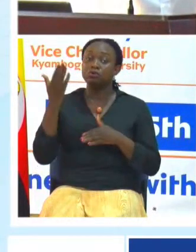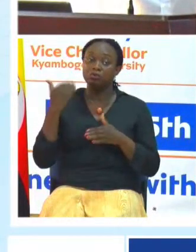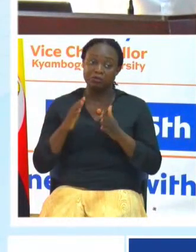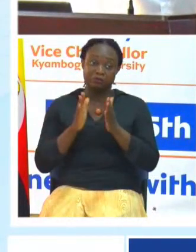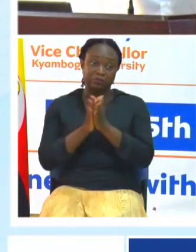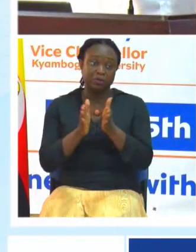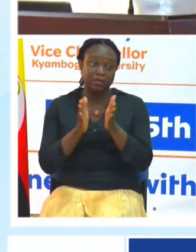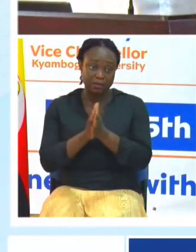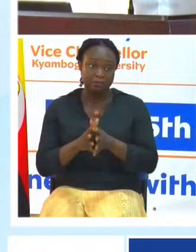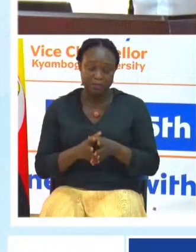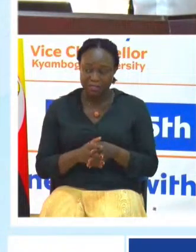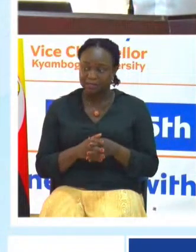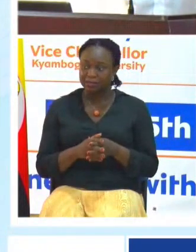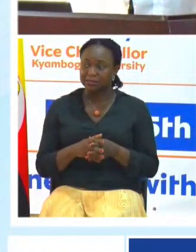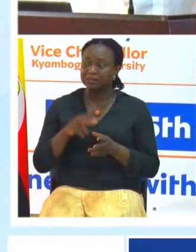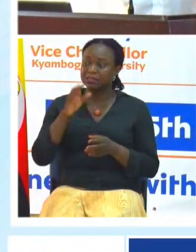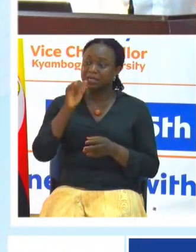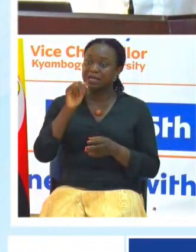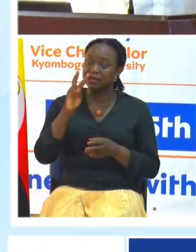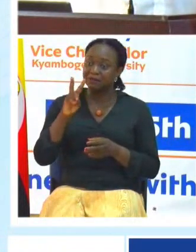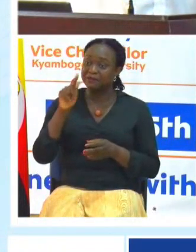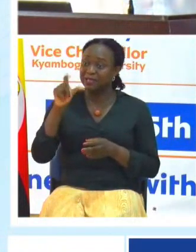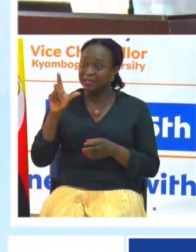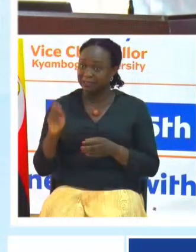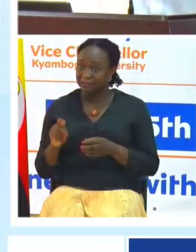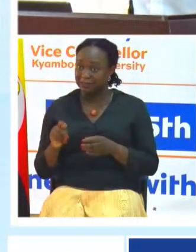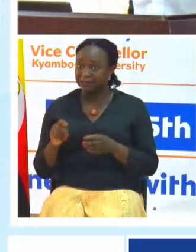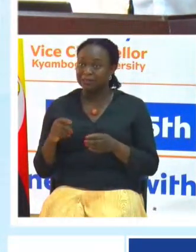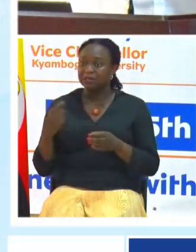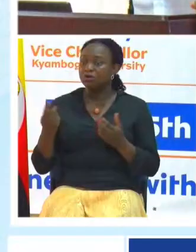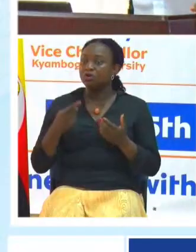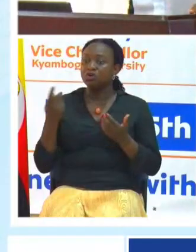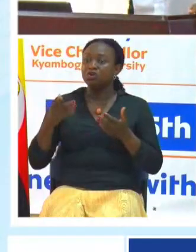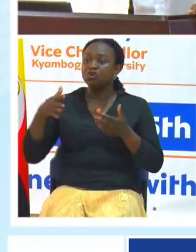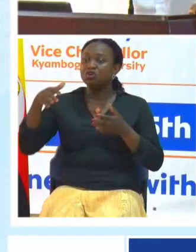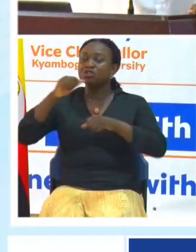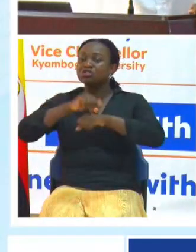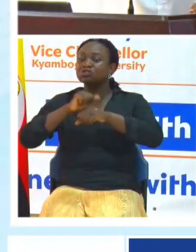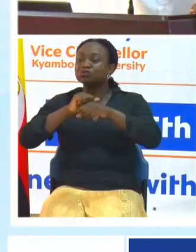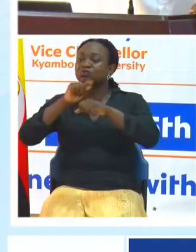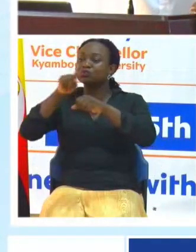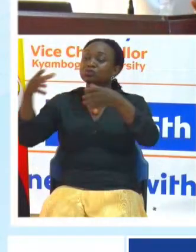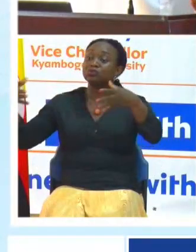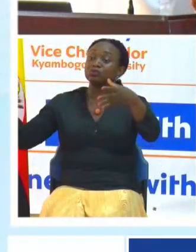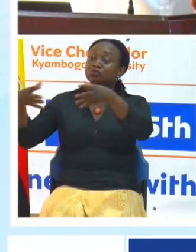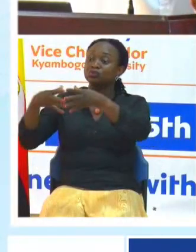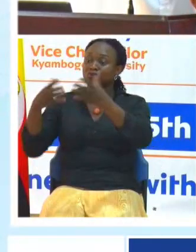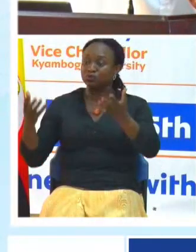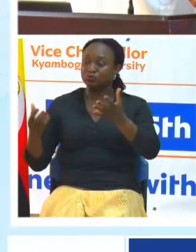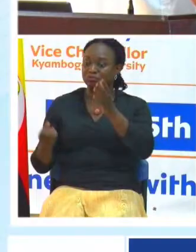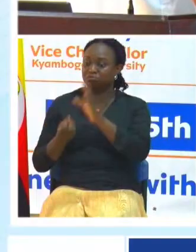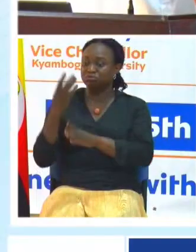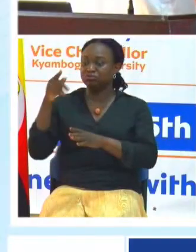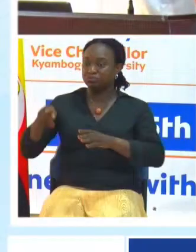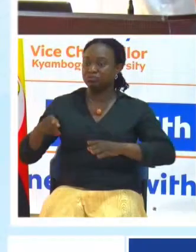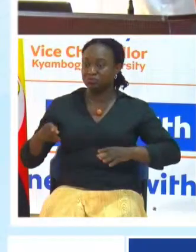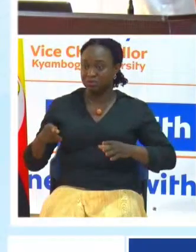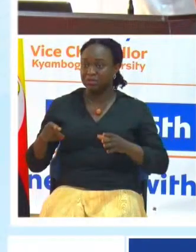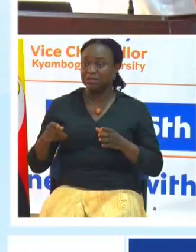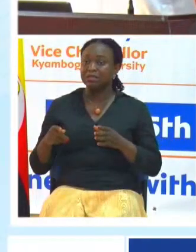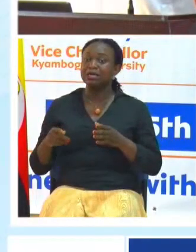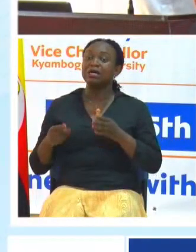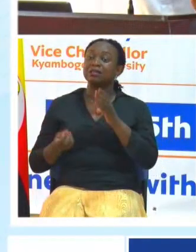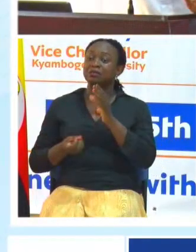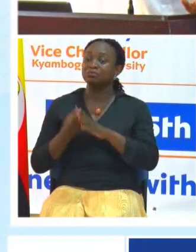you Ivy League universities are just a prestigious section of schools that came up together and formed a sports